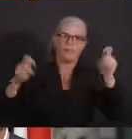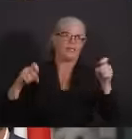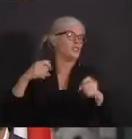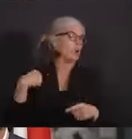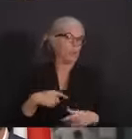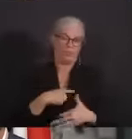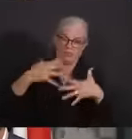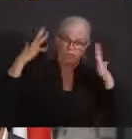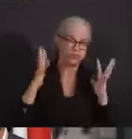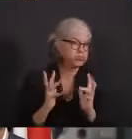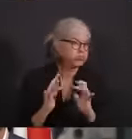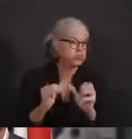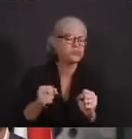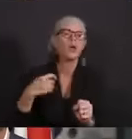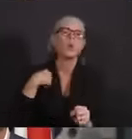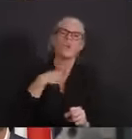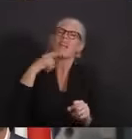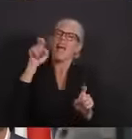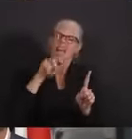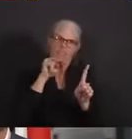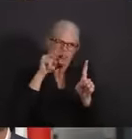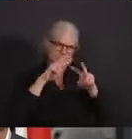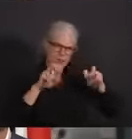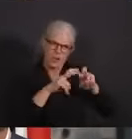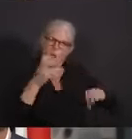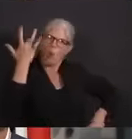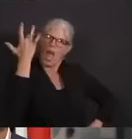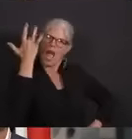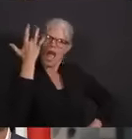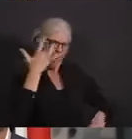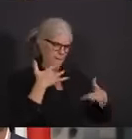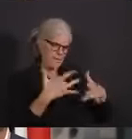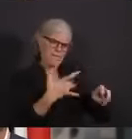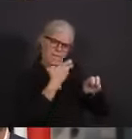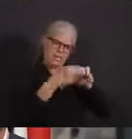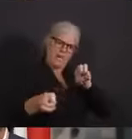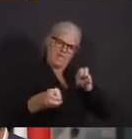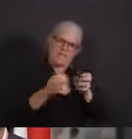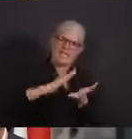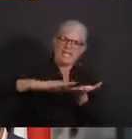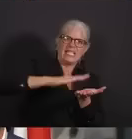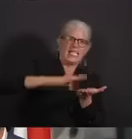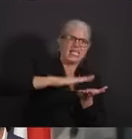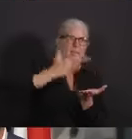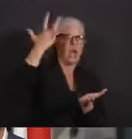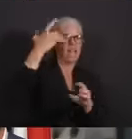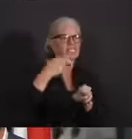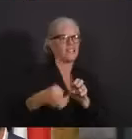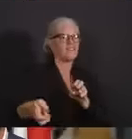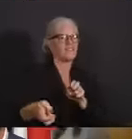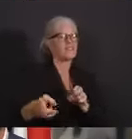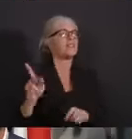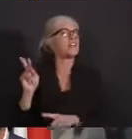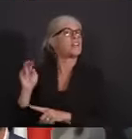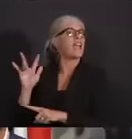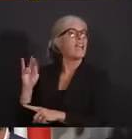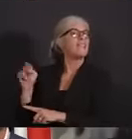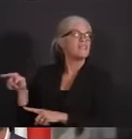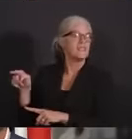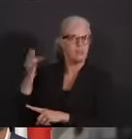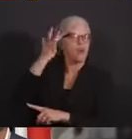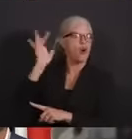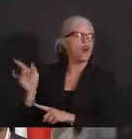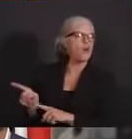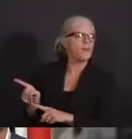at why is this always a problem? And I think what Kevin is doing, I think, is smart. I think